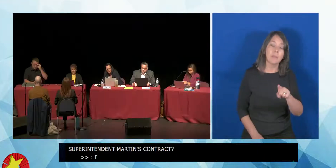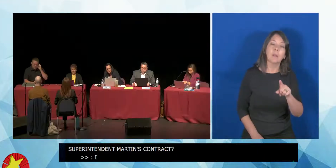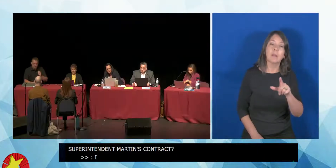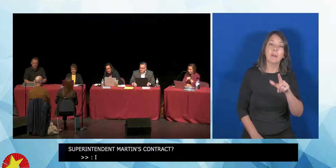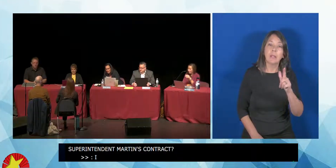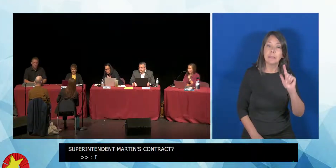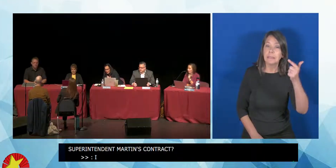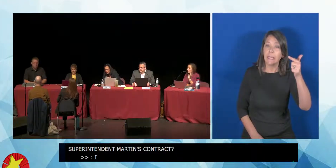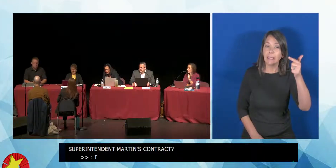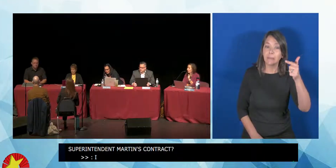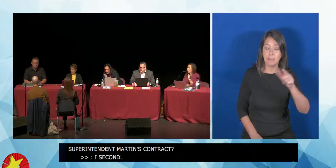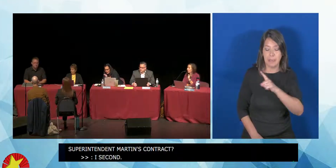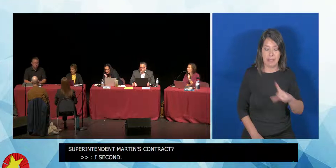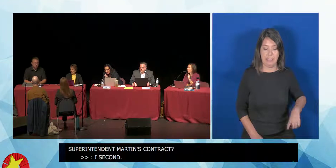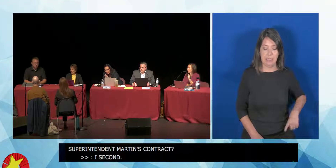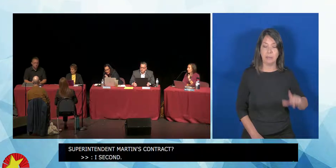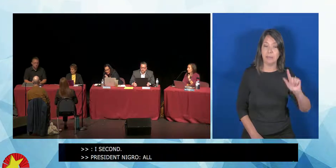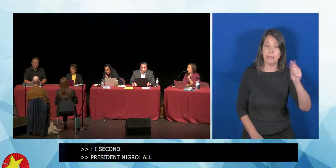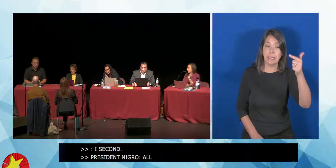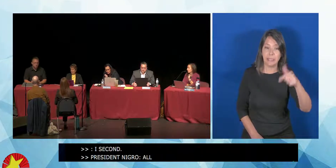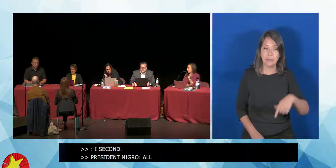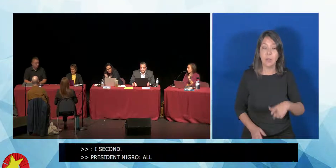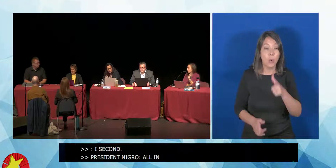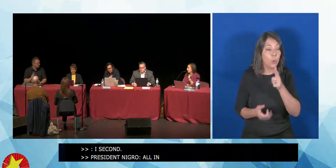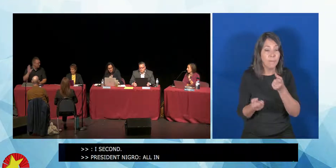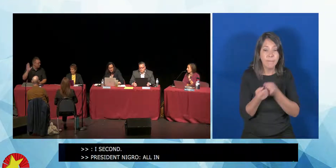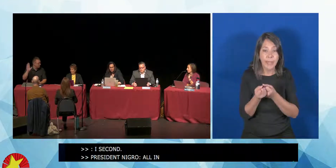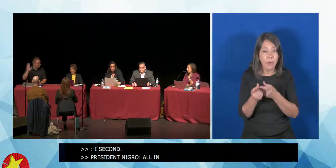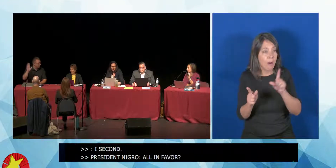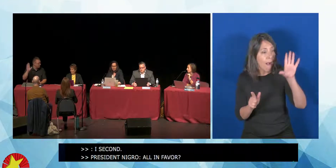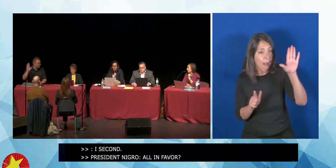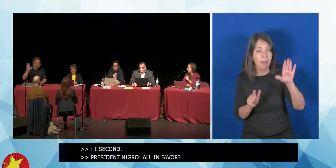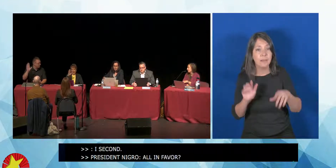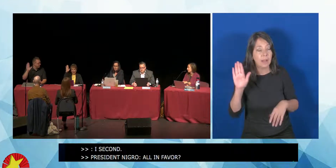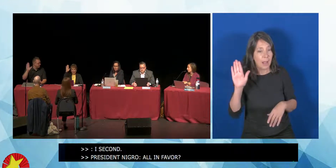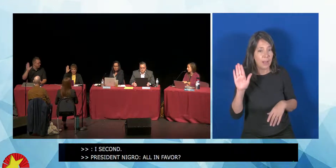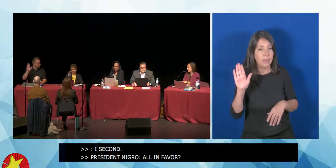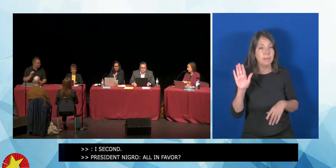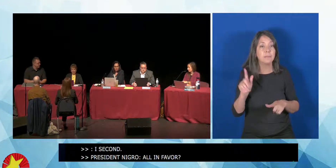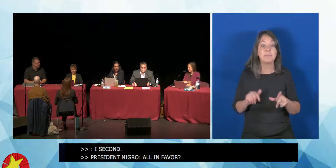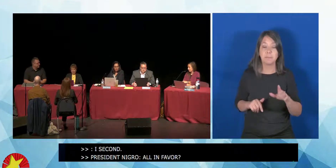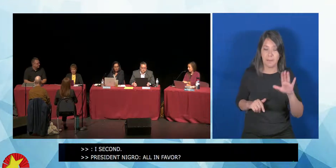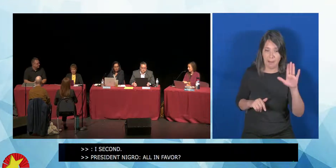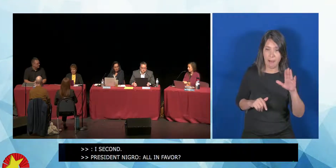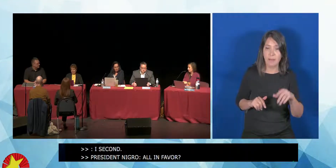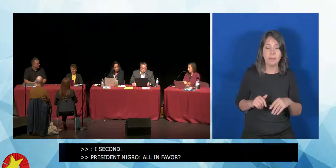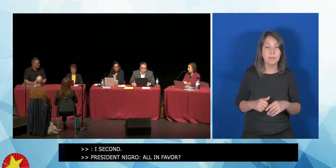All in favor? Linda Moser. Aye. Aye. Aye. Aye.